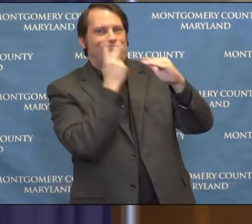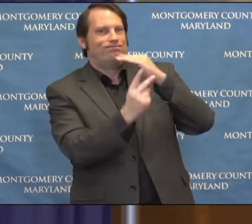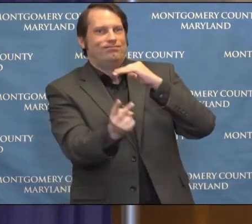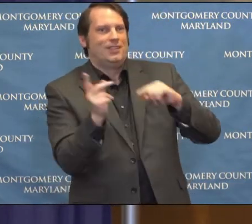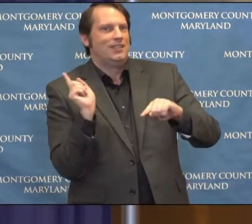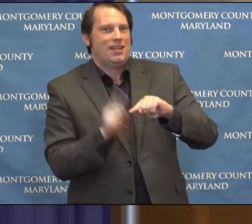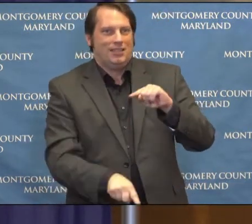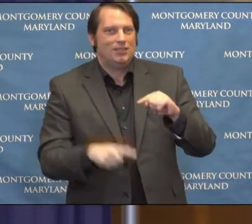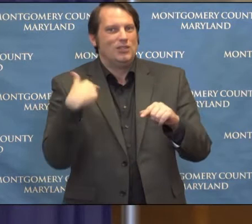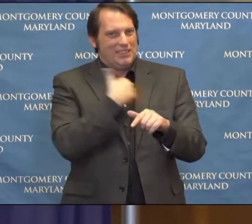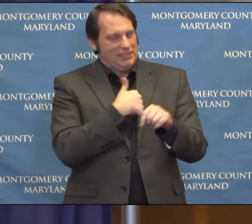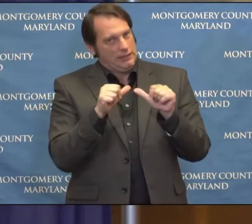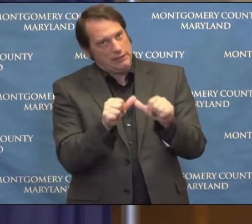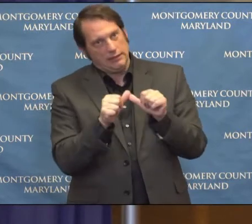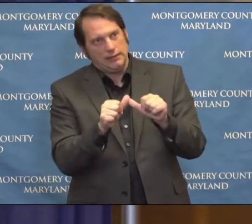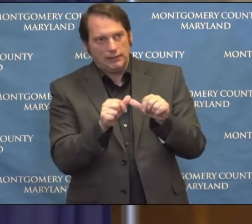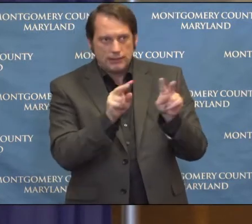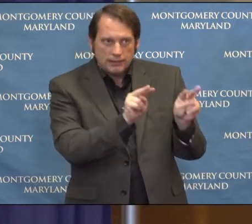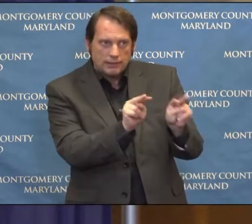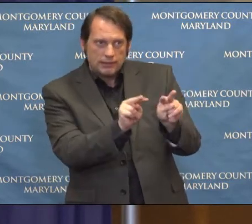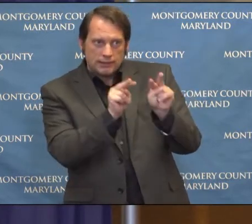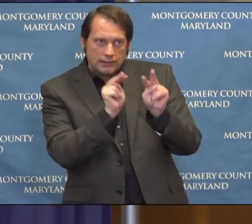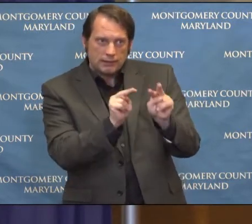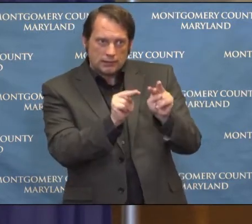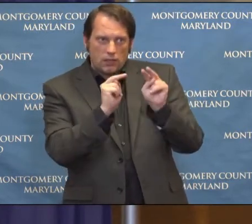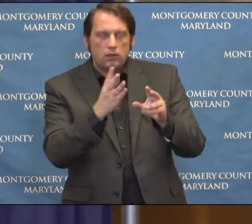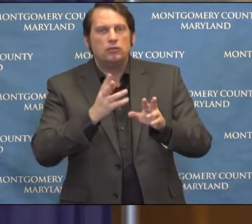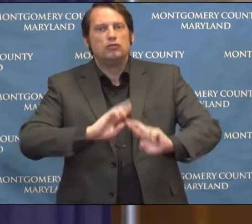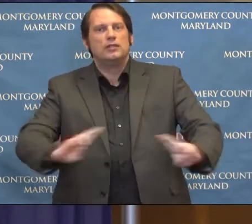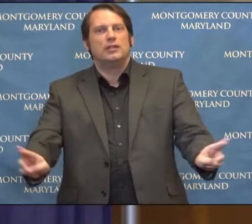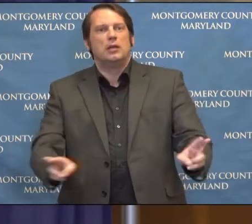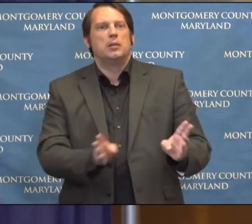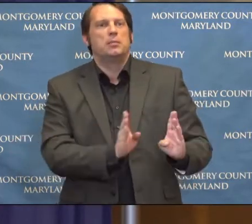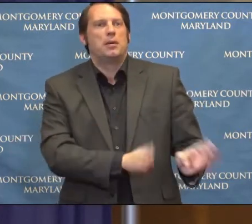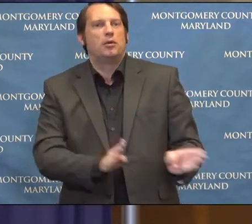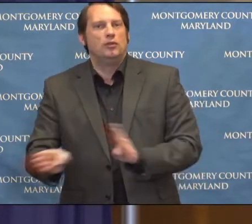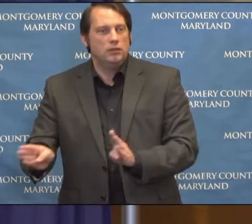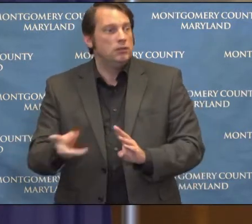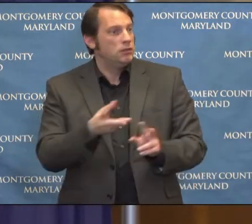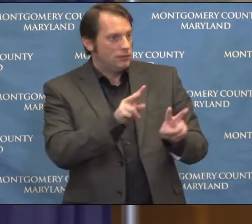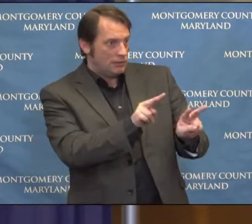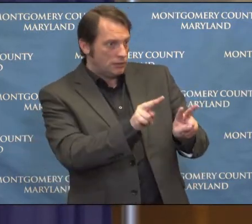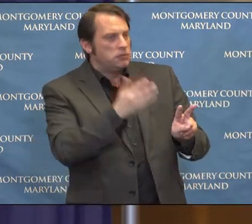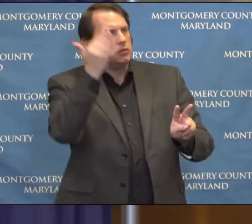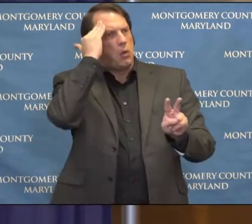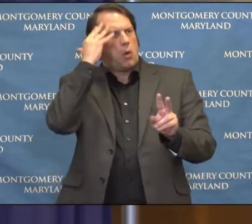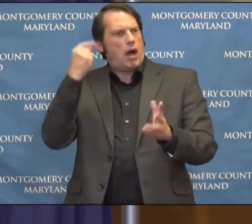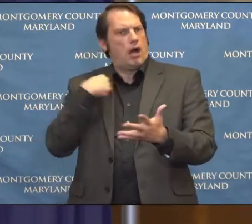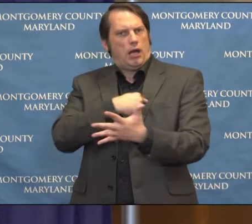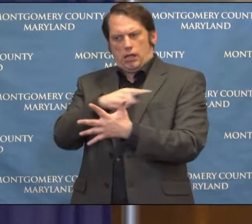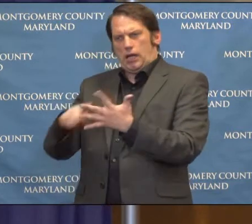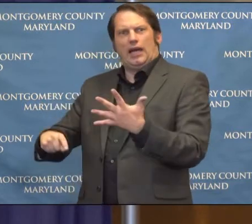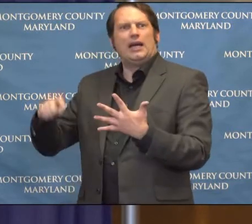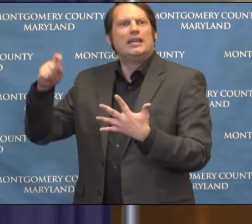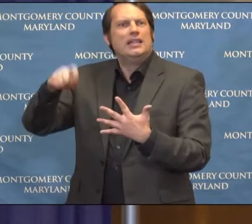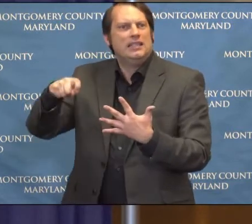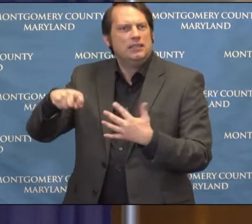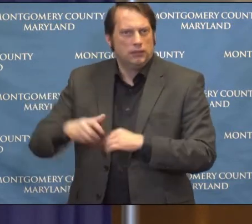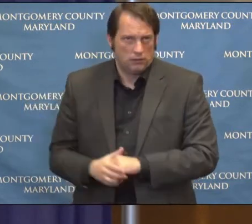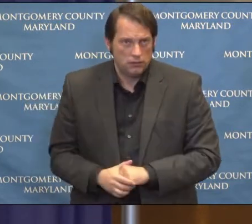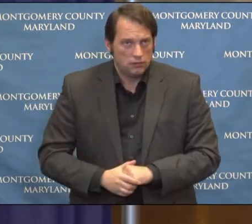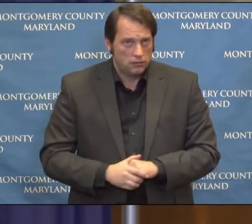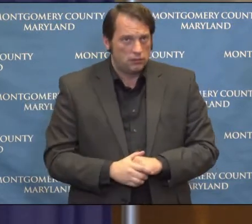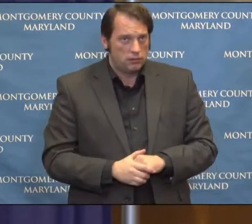meet the needs on a daily basis. And so as to your point in terms of hospitals being ready, we have not